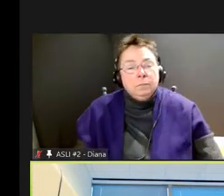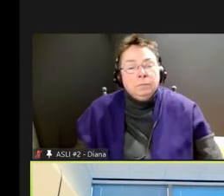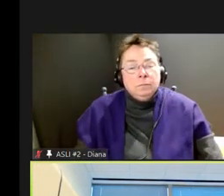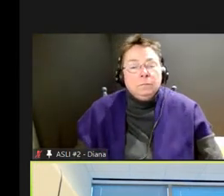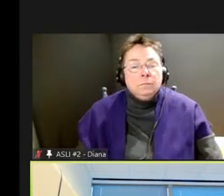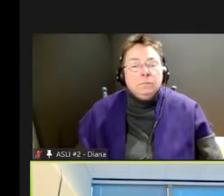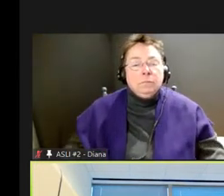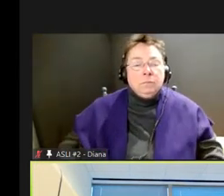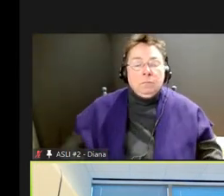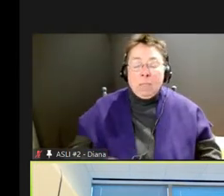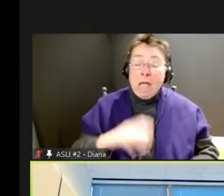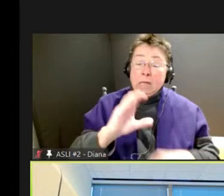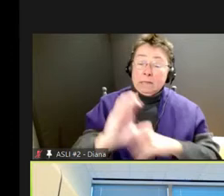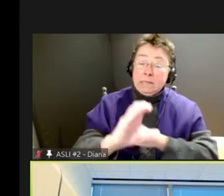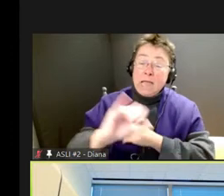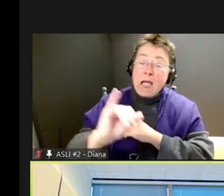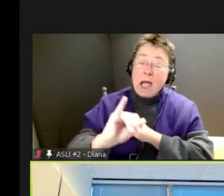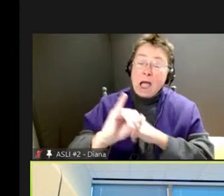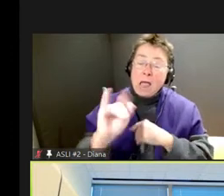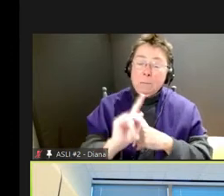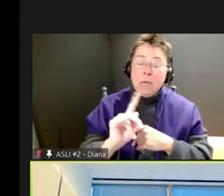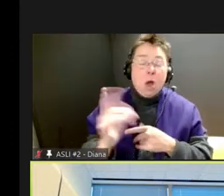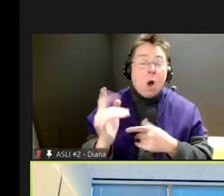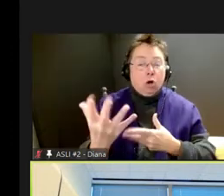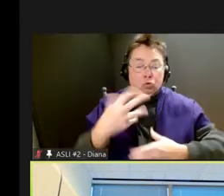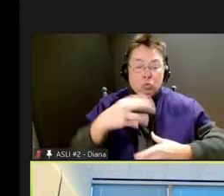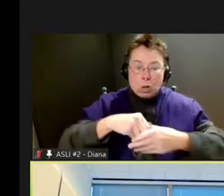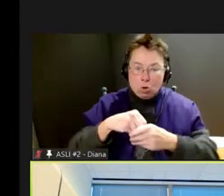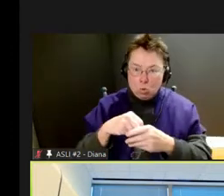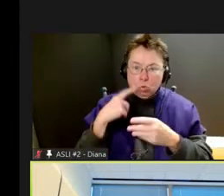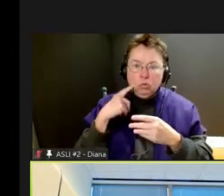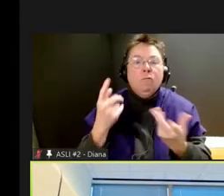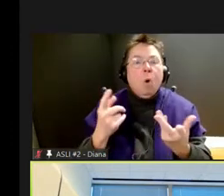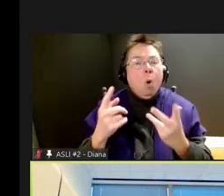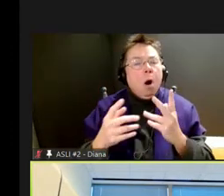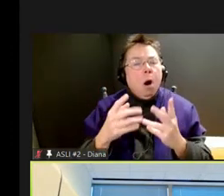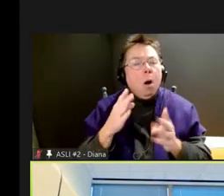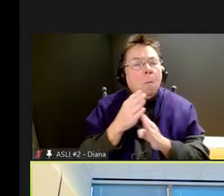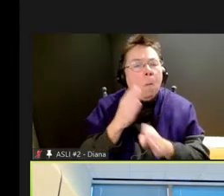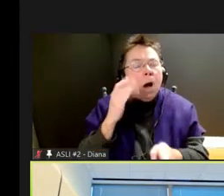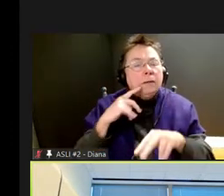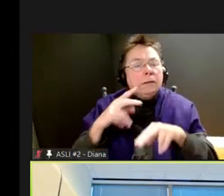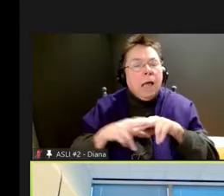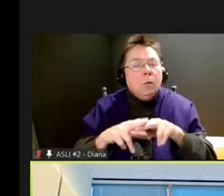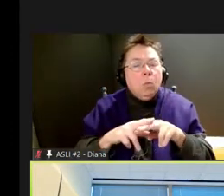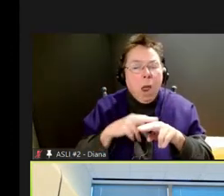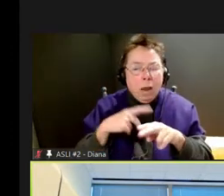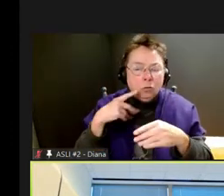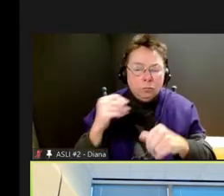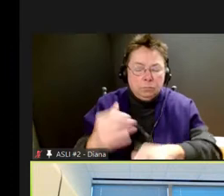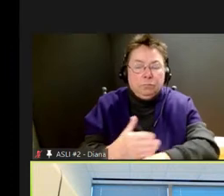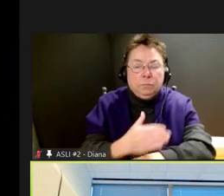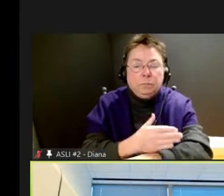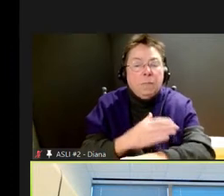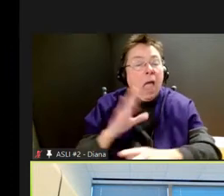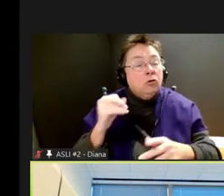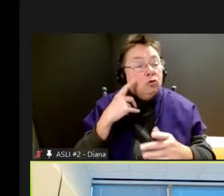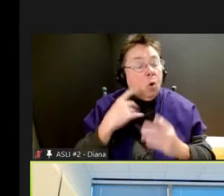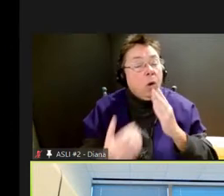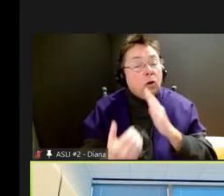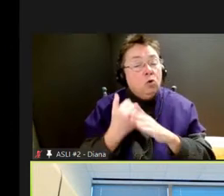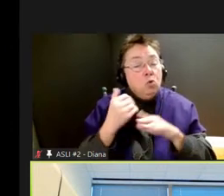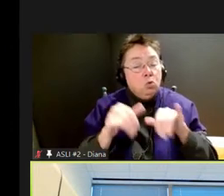The CIP also invests in the bus and rail fleet modernization. Bus improvements include purchasing the remaining new standard